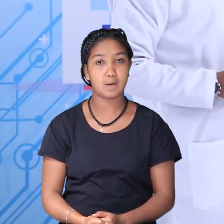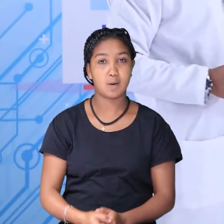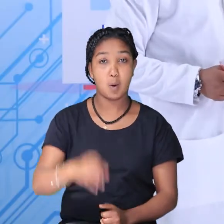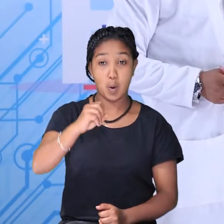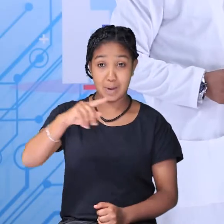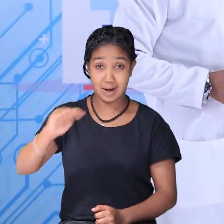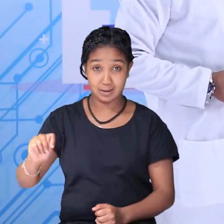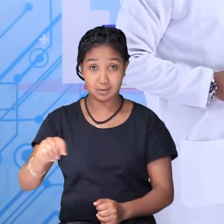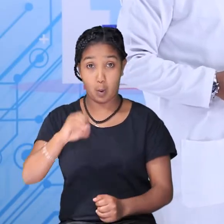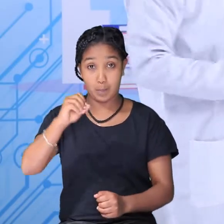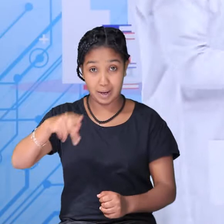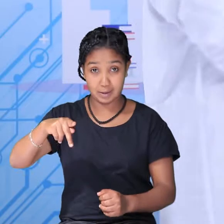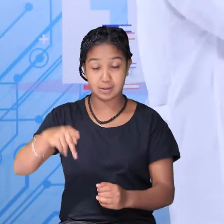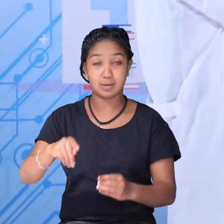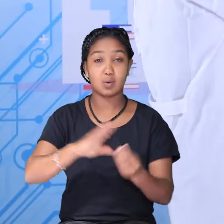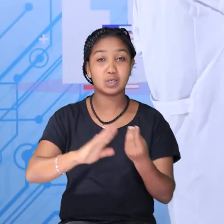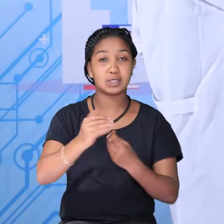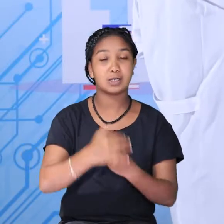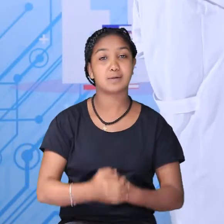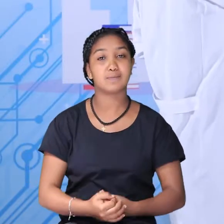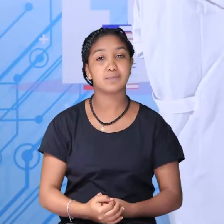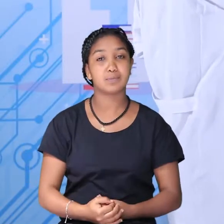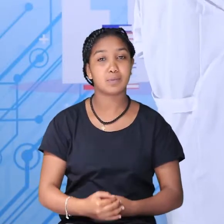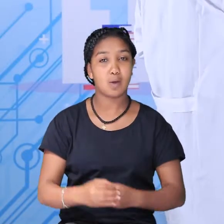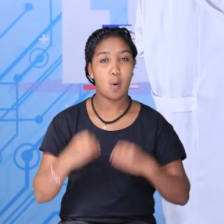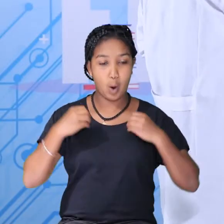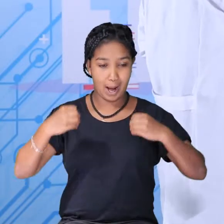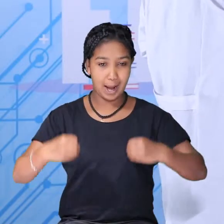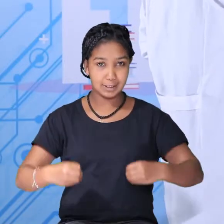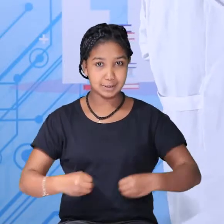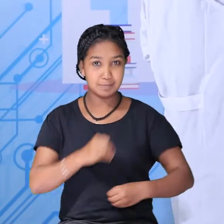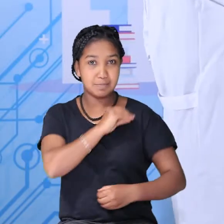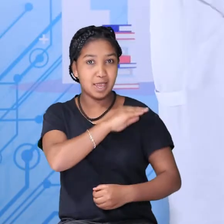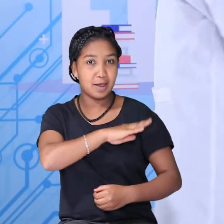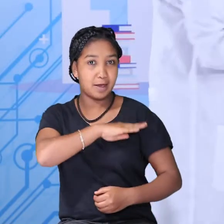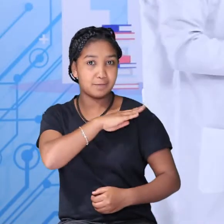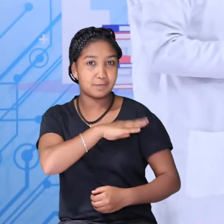Operant conditioning, when organisms behave